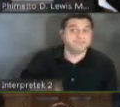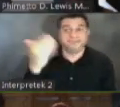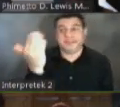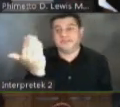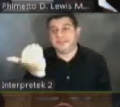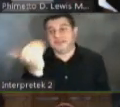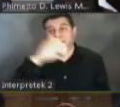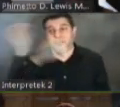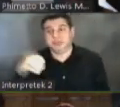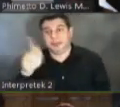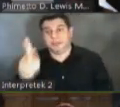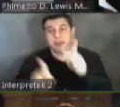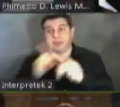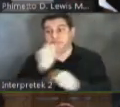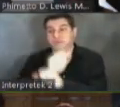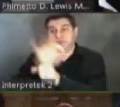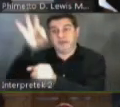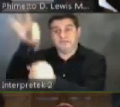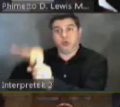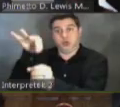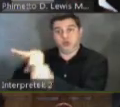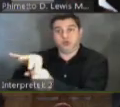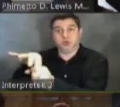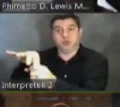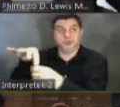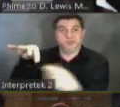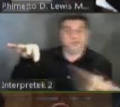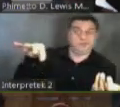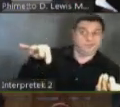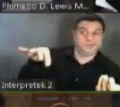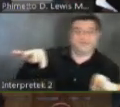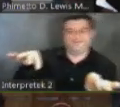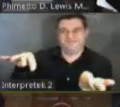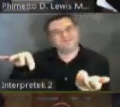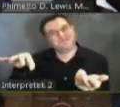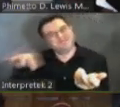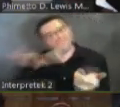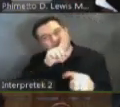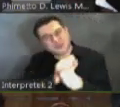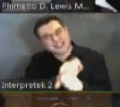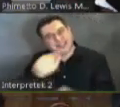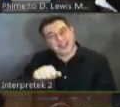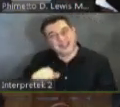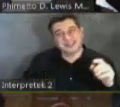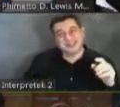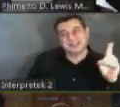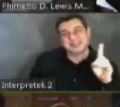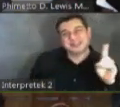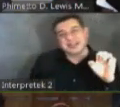is 9% mandate, is that democracy or is that special interest rule?